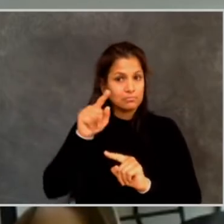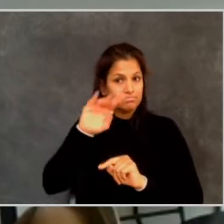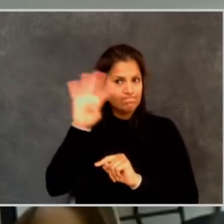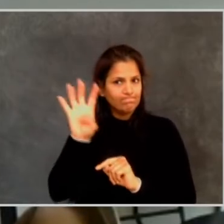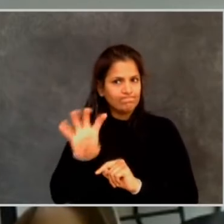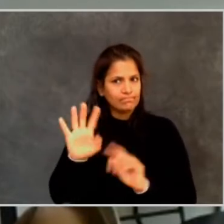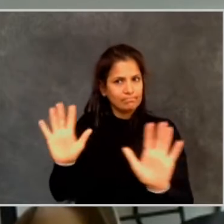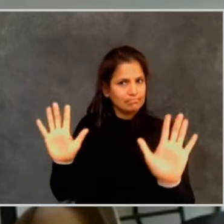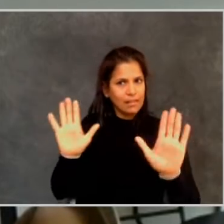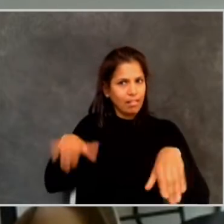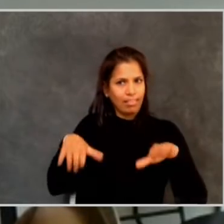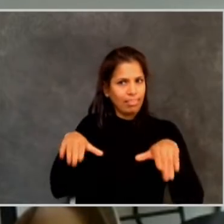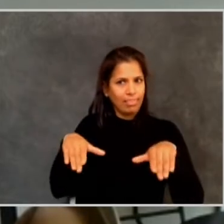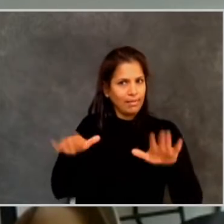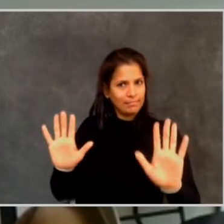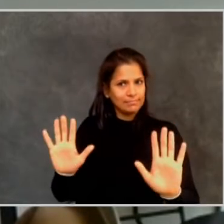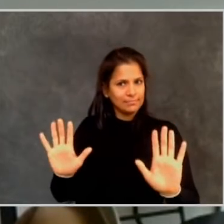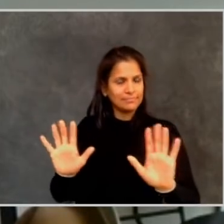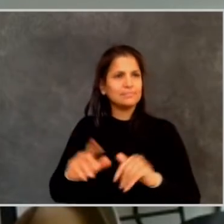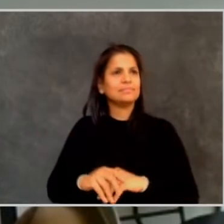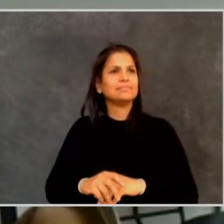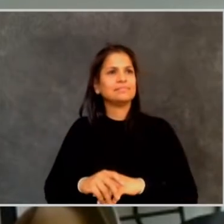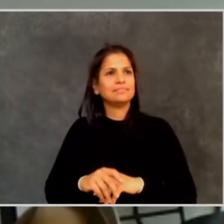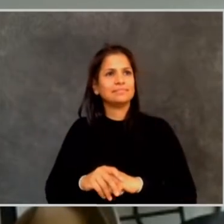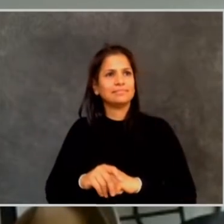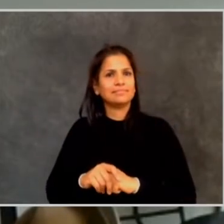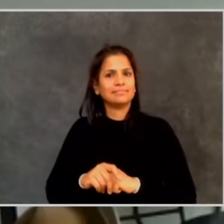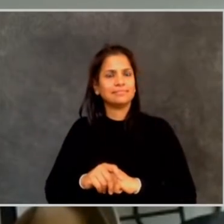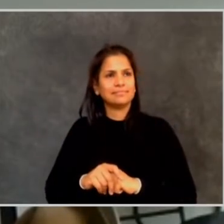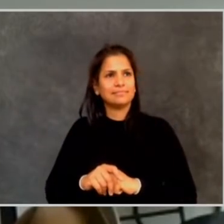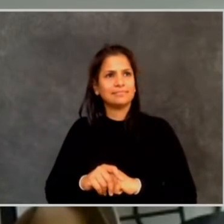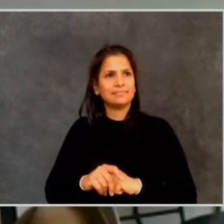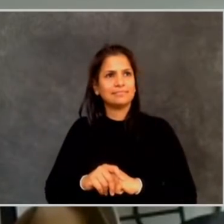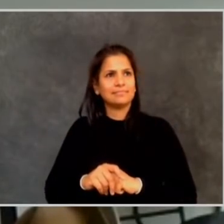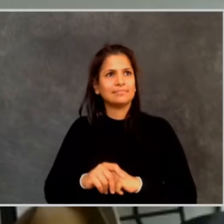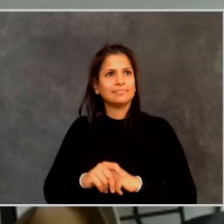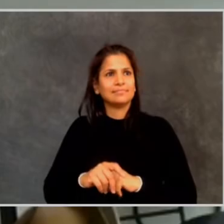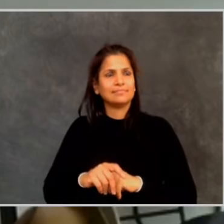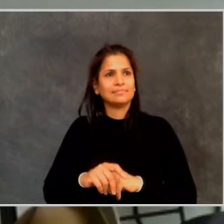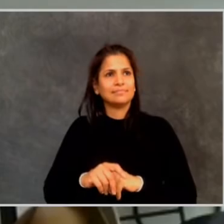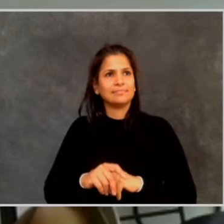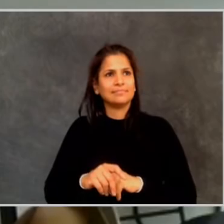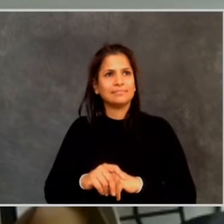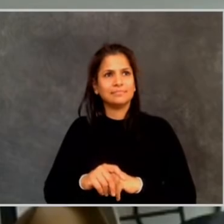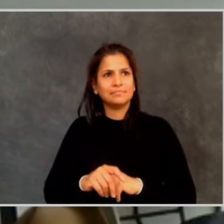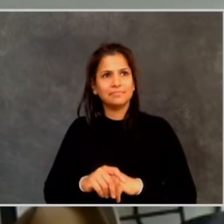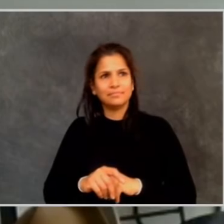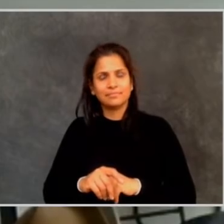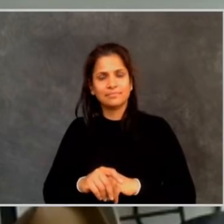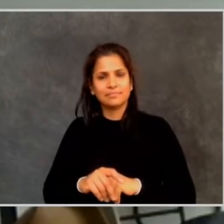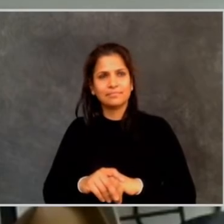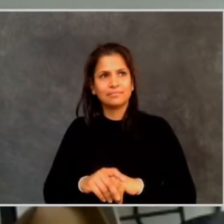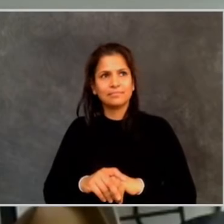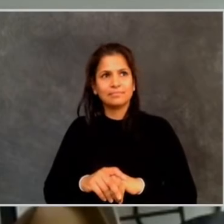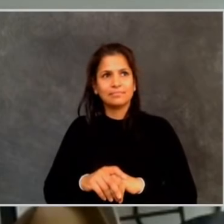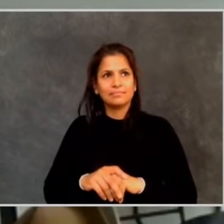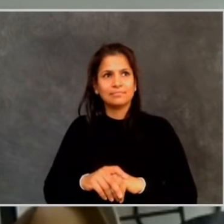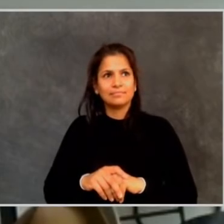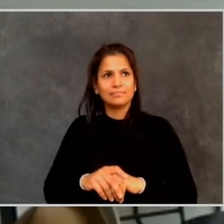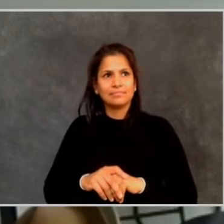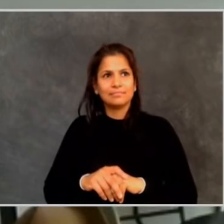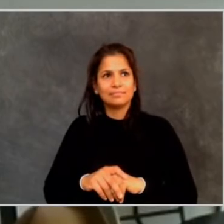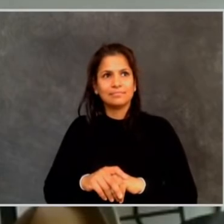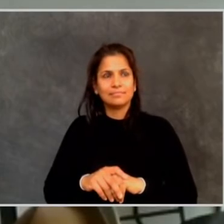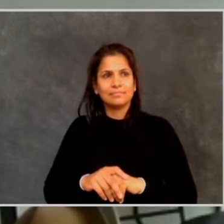they're immune, but we certainly will be able to say to them, look, you've been exposed to this virus and your body successfully dealt with